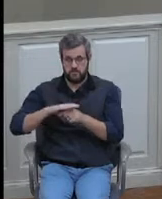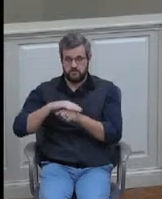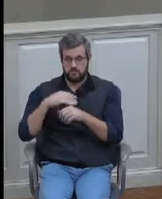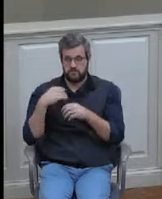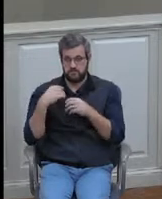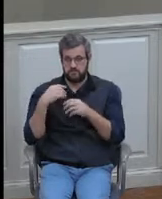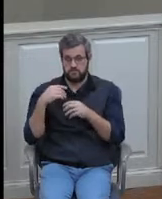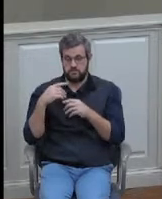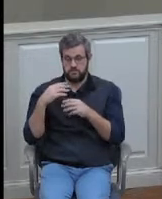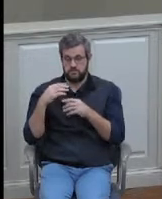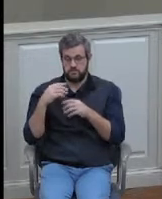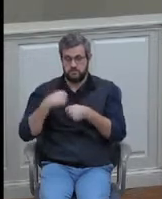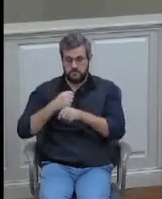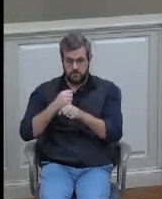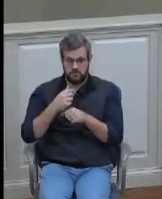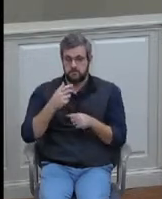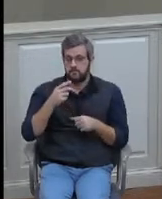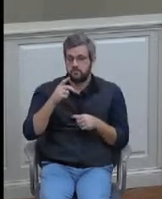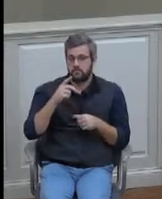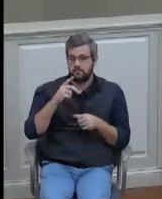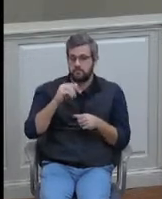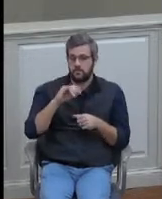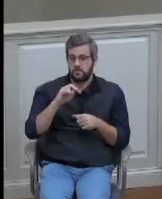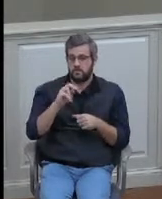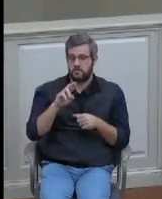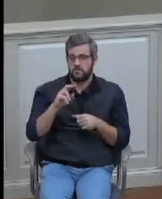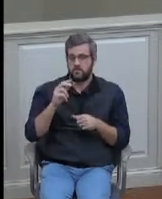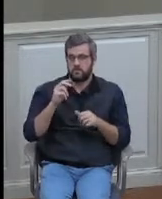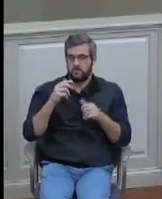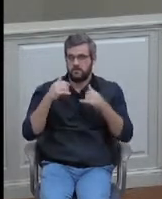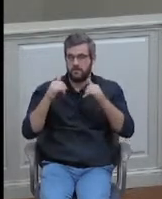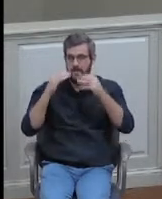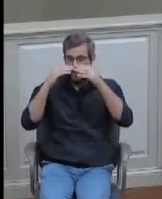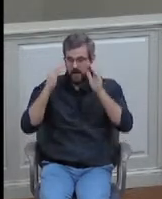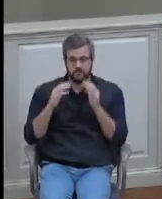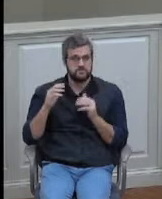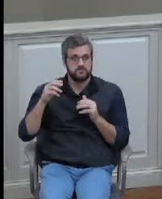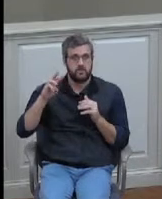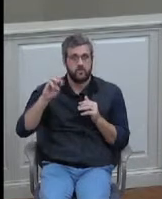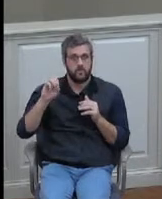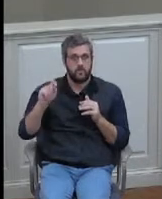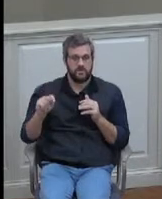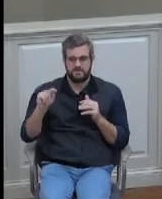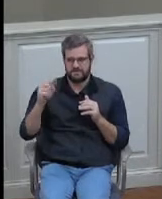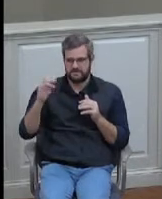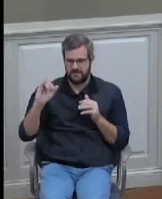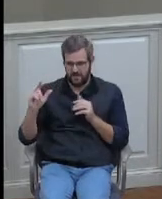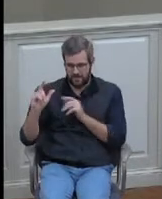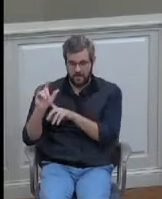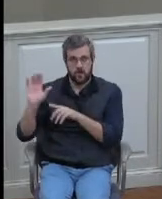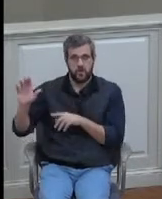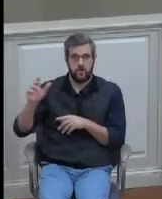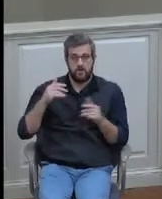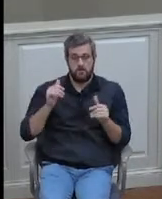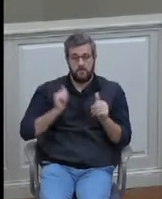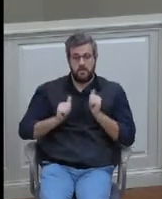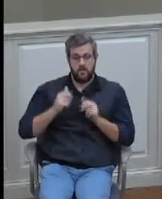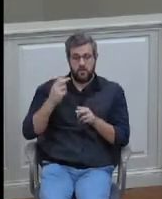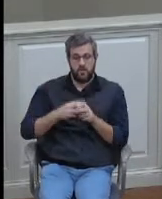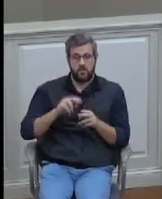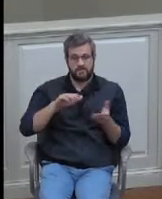T. Hill Theater and Pioneer Playhouse, and whereas Liz Orndorff's play, Death by Darkness, won